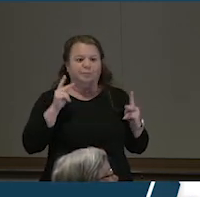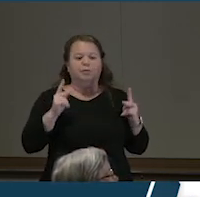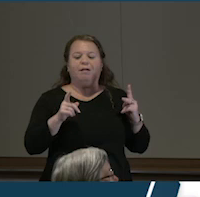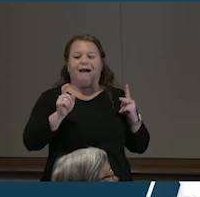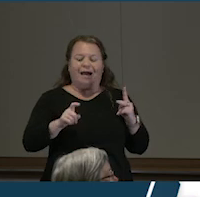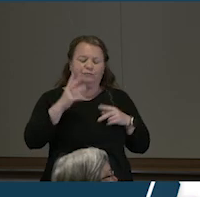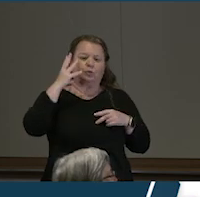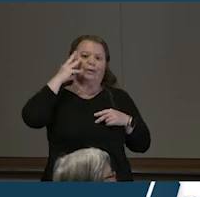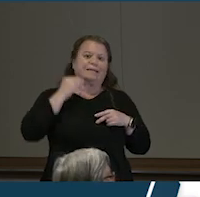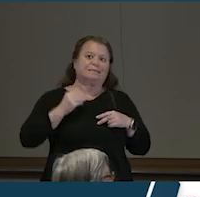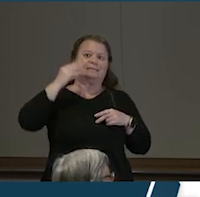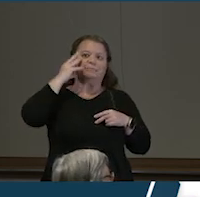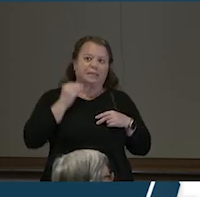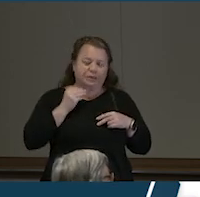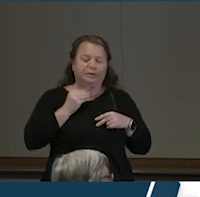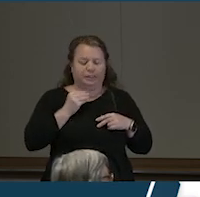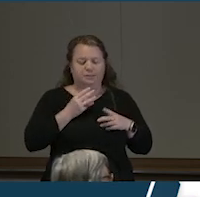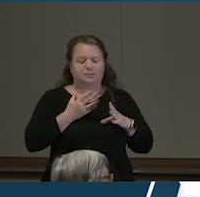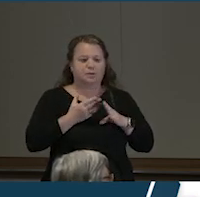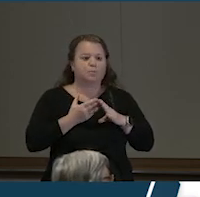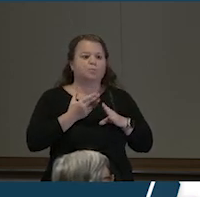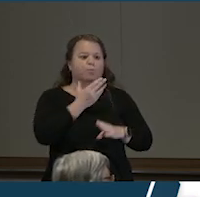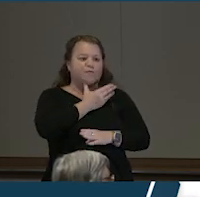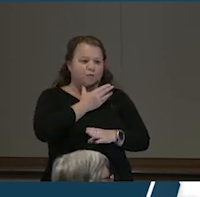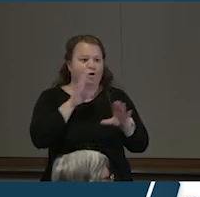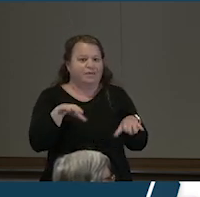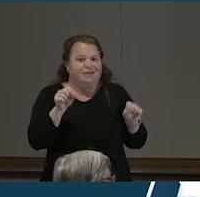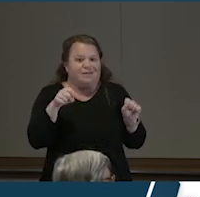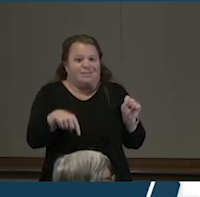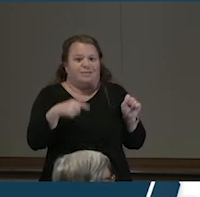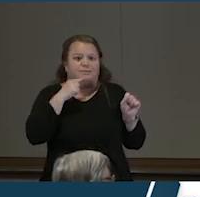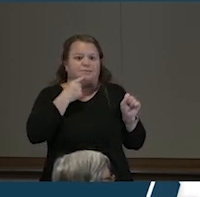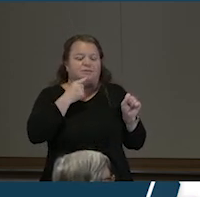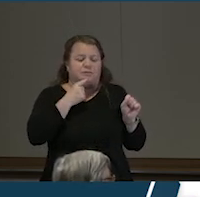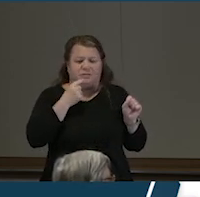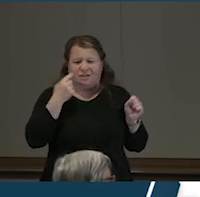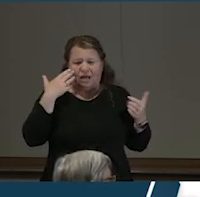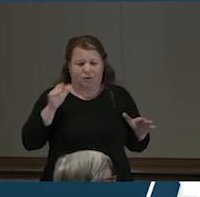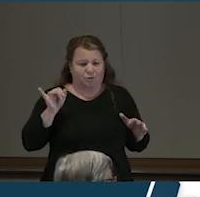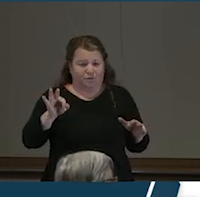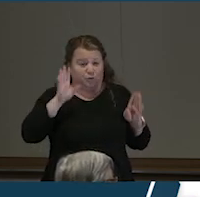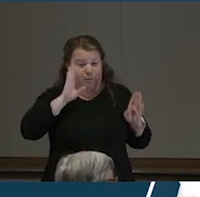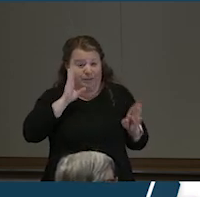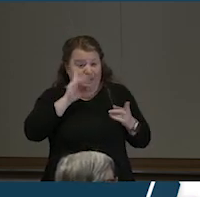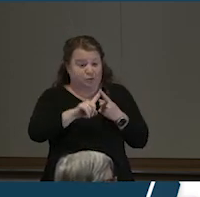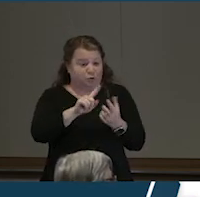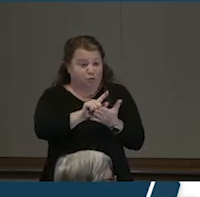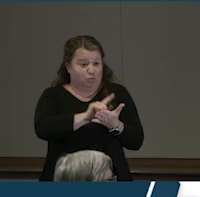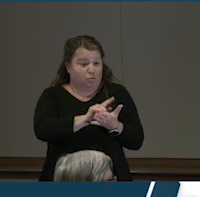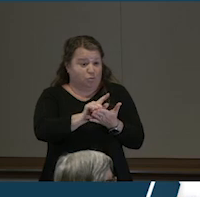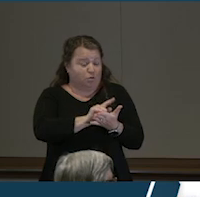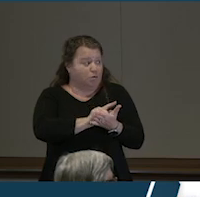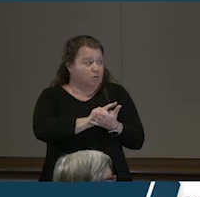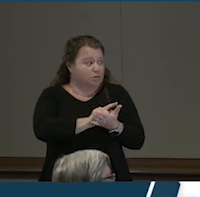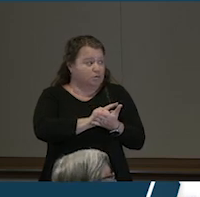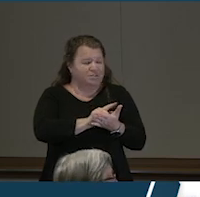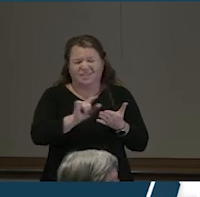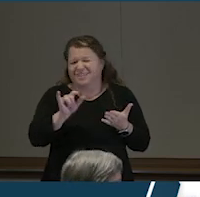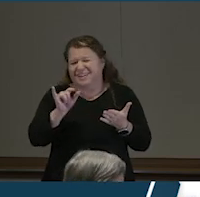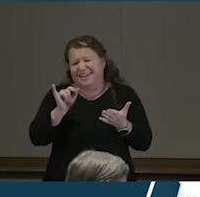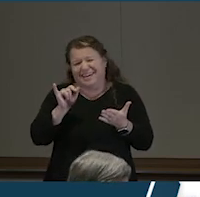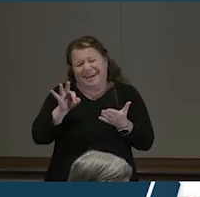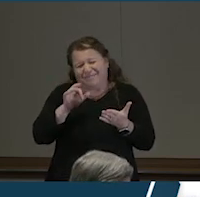before they really start to take it seriously. And I don't know if you pay attention to legislation, because I have to say, if I didn't have to, I would